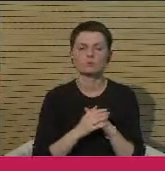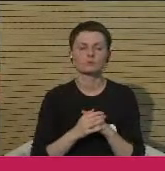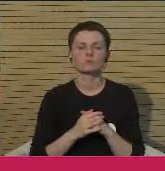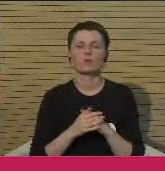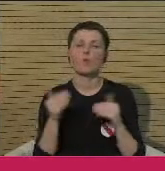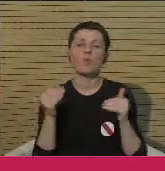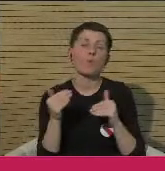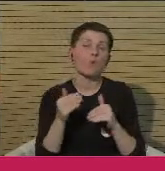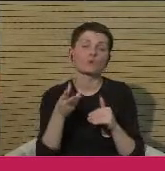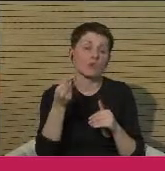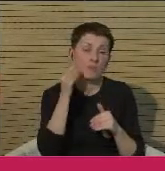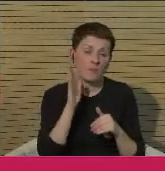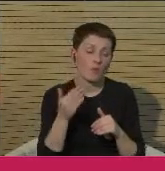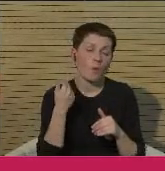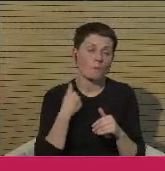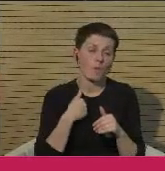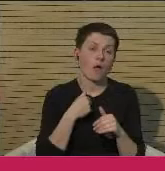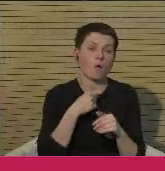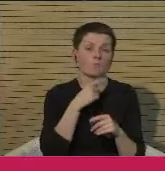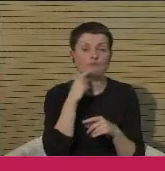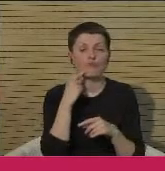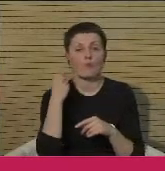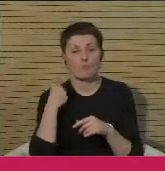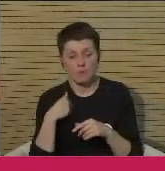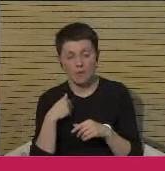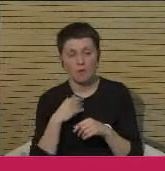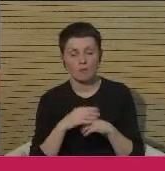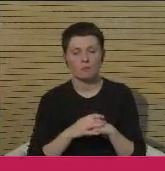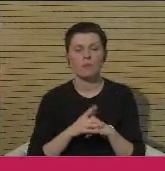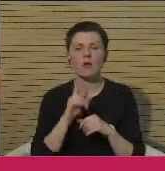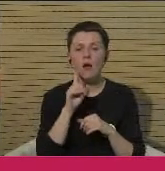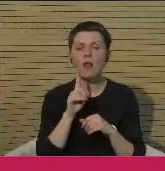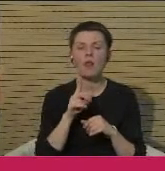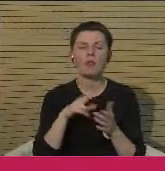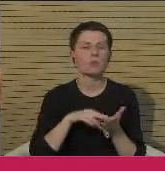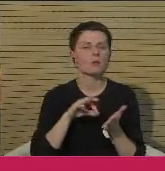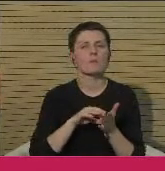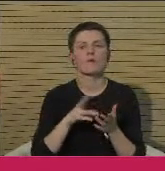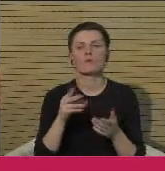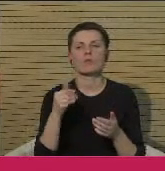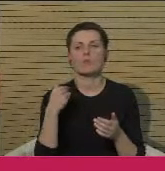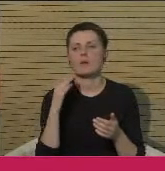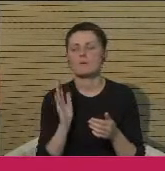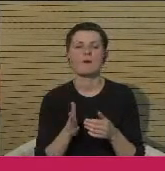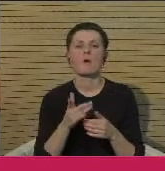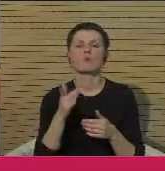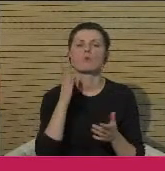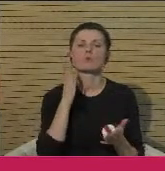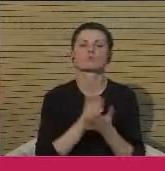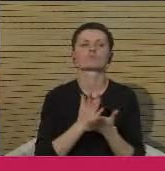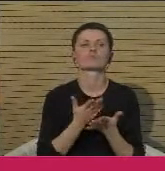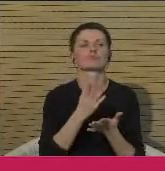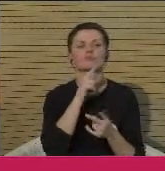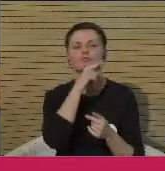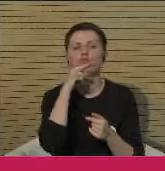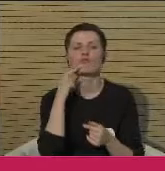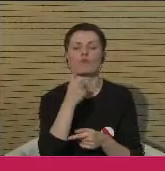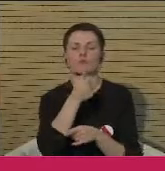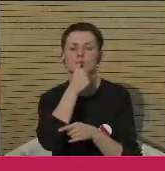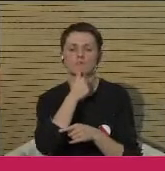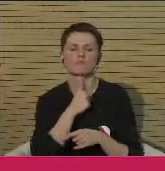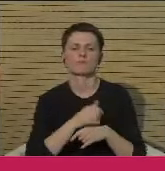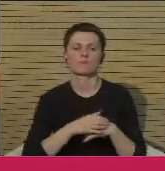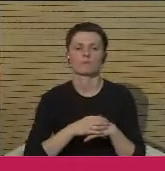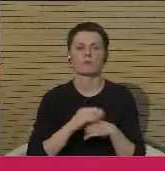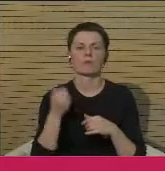to make Belarusian colors, whether this is white, red and white. I'm sure this will be no